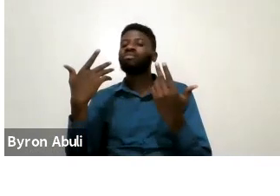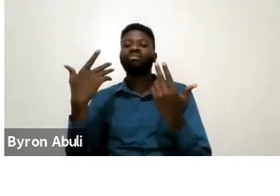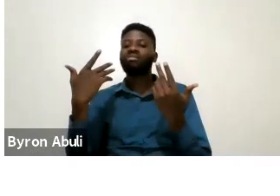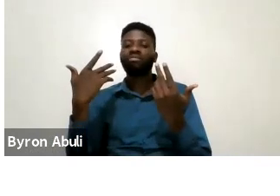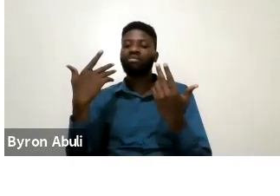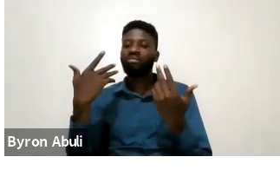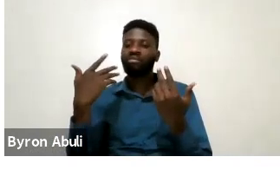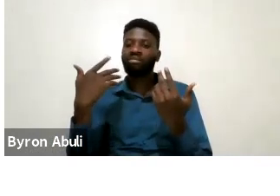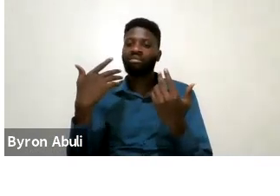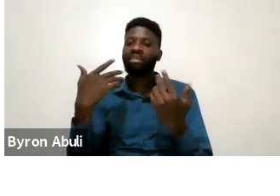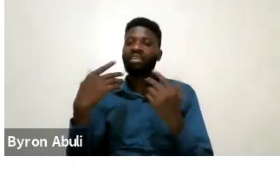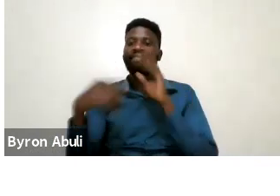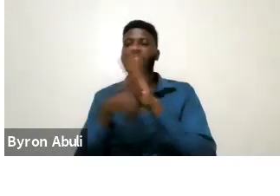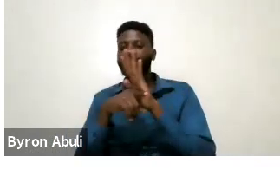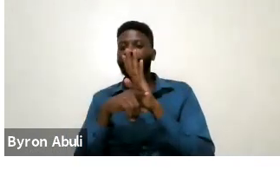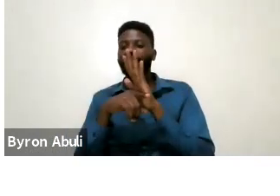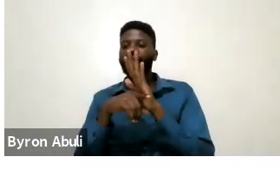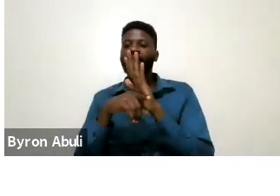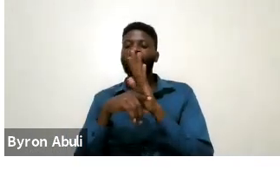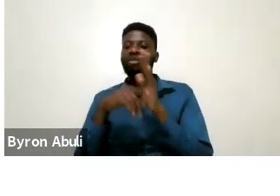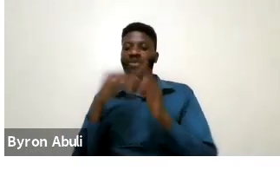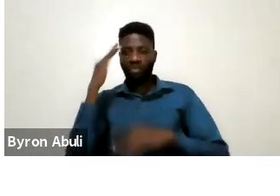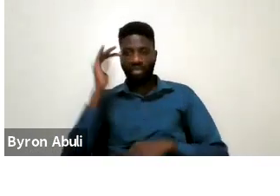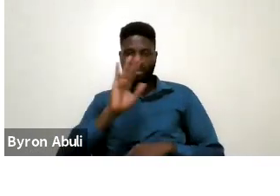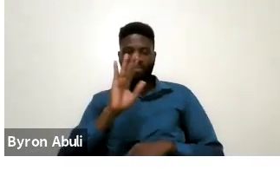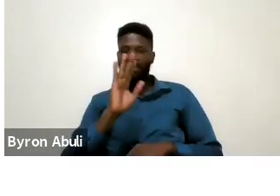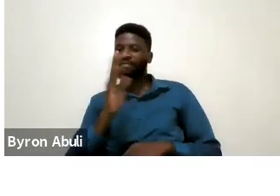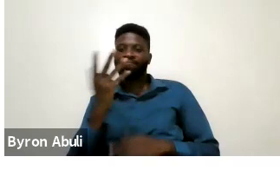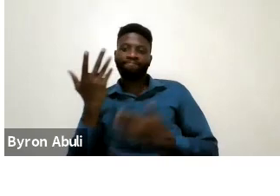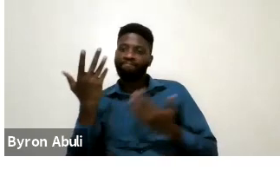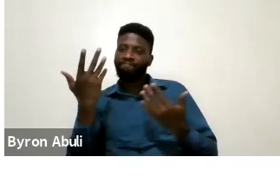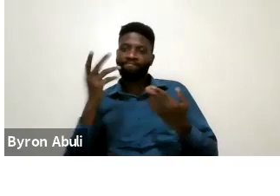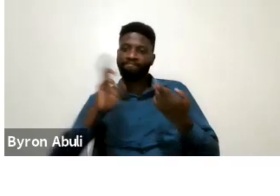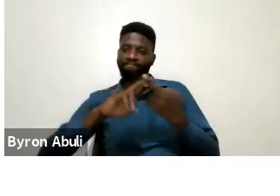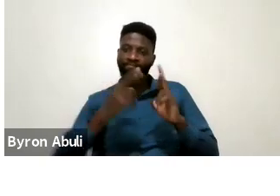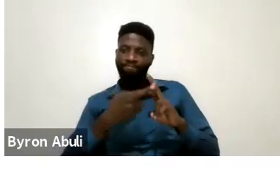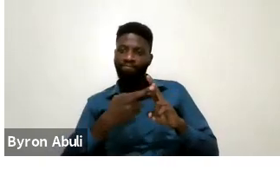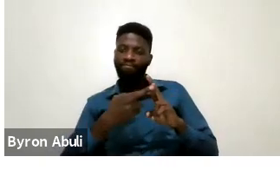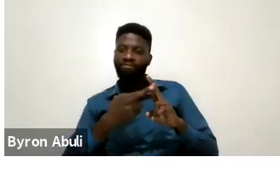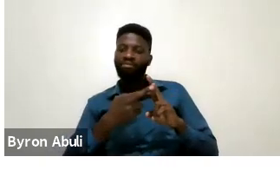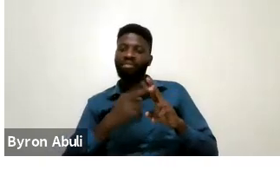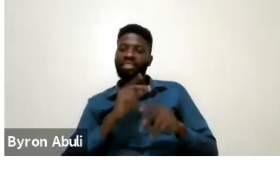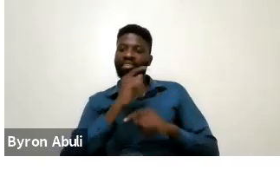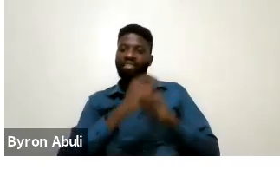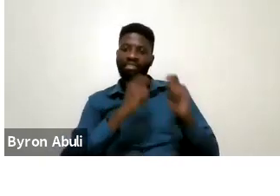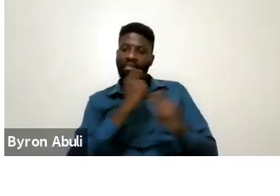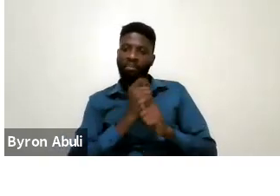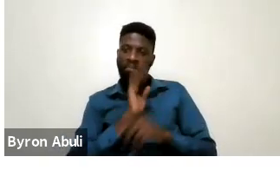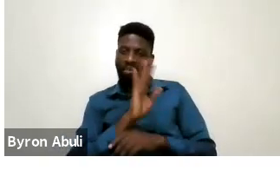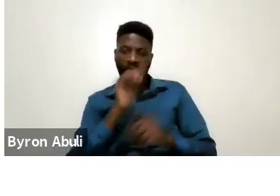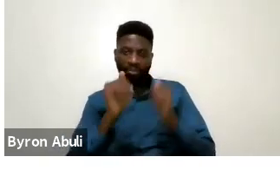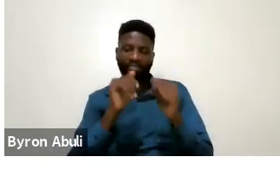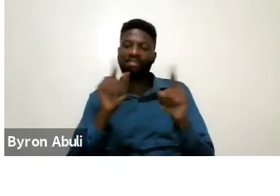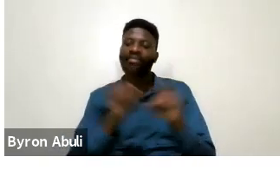just because, of their sexual orientation is also a